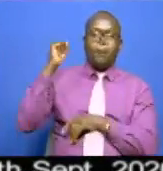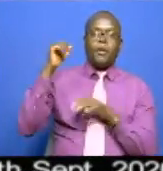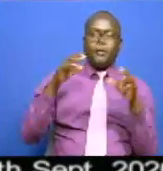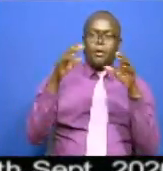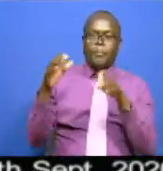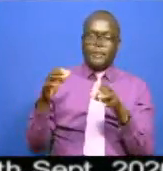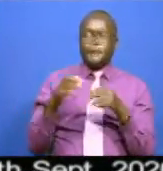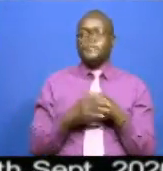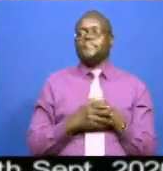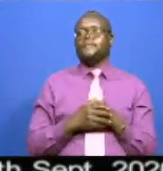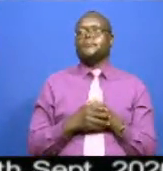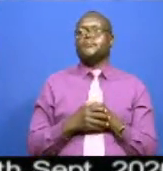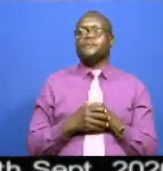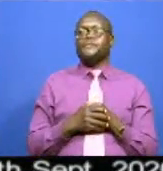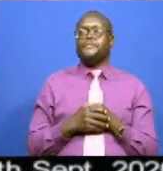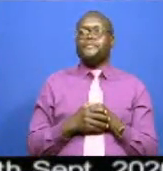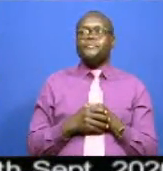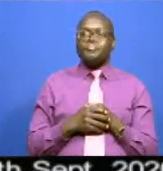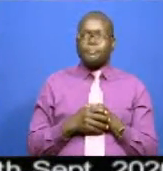parties.